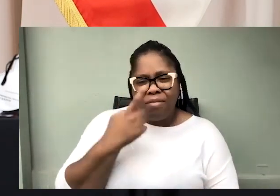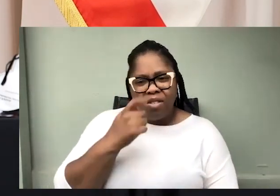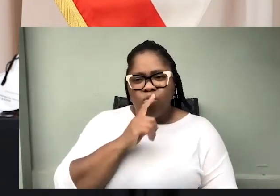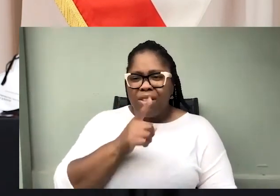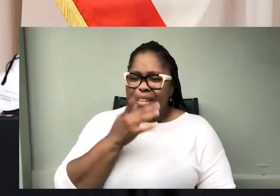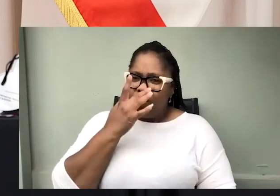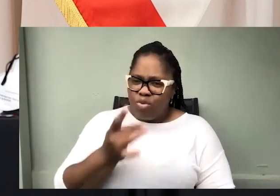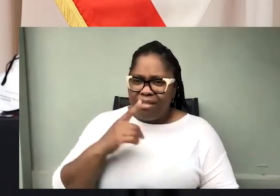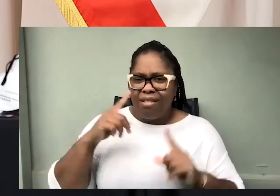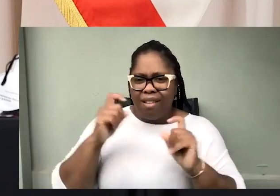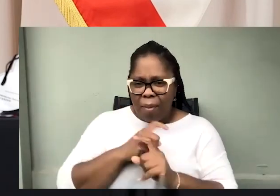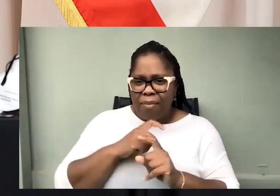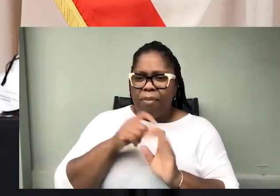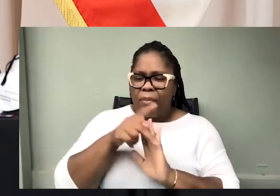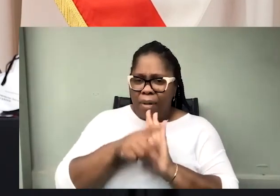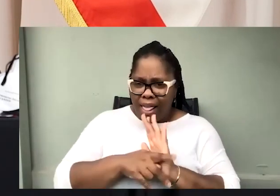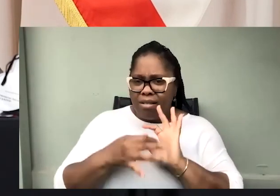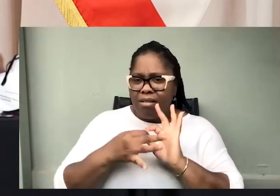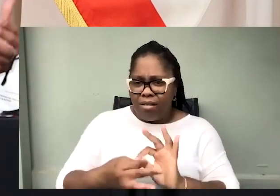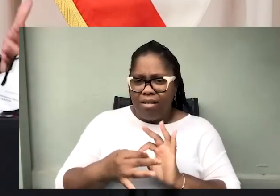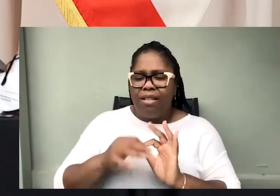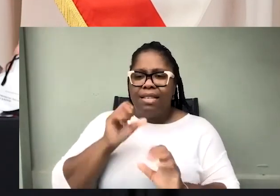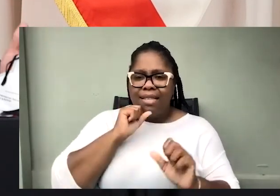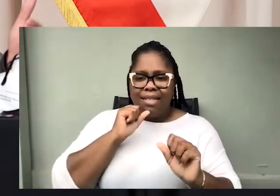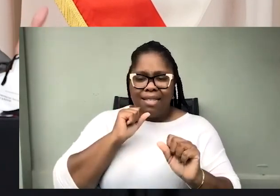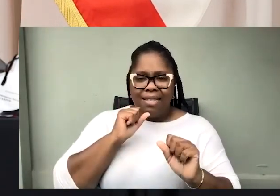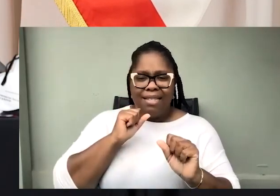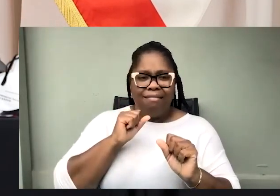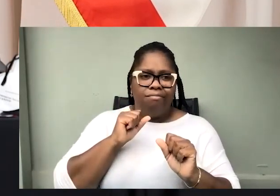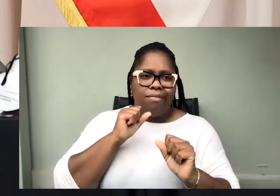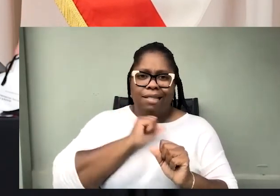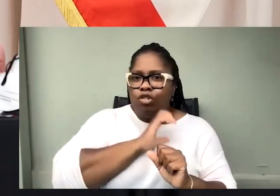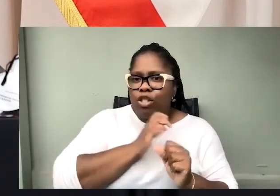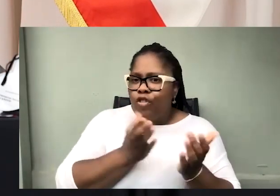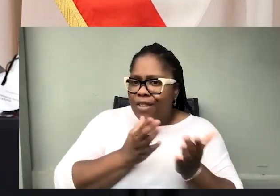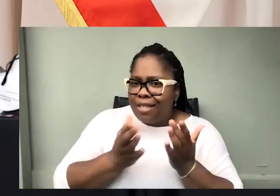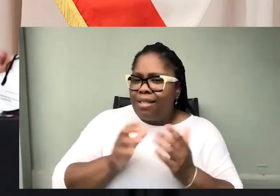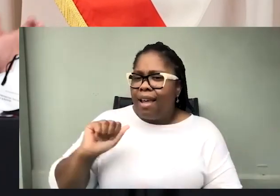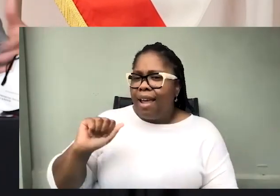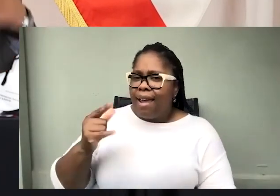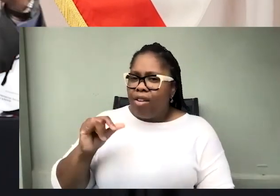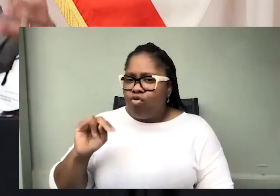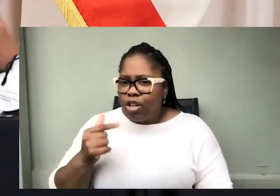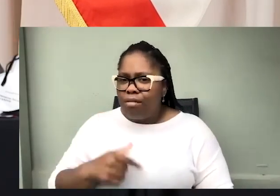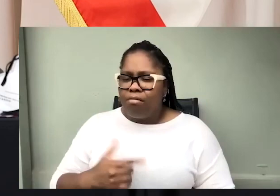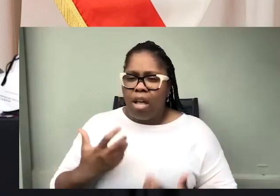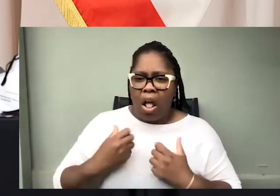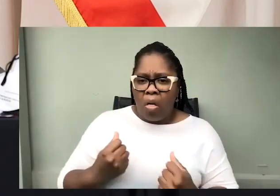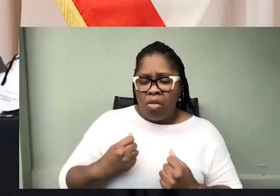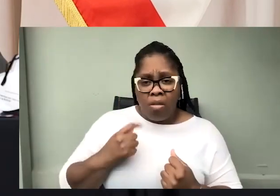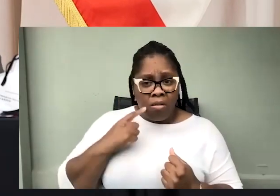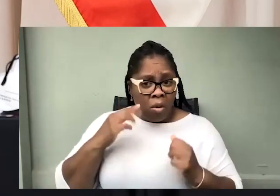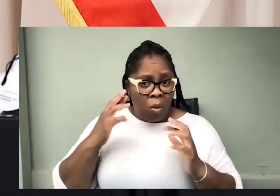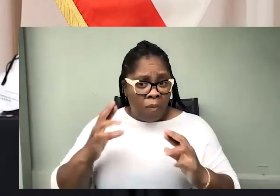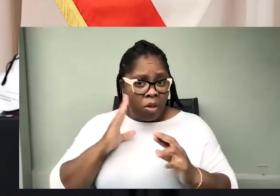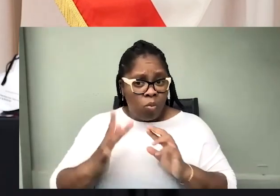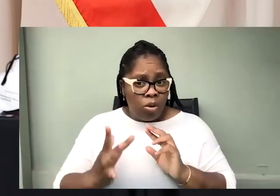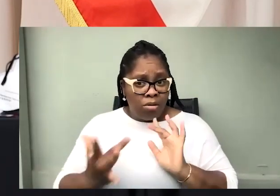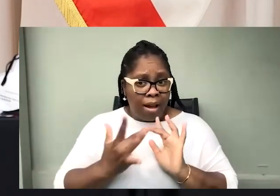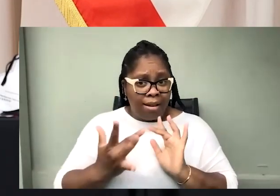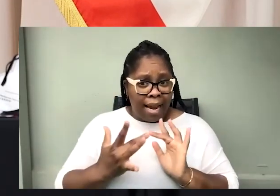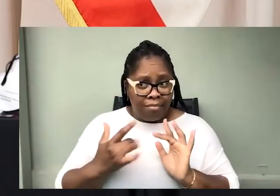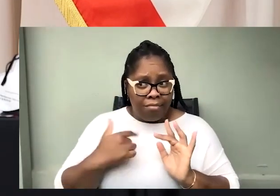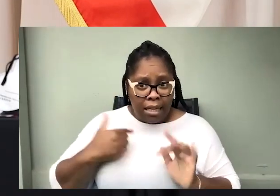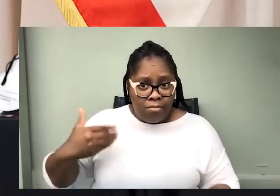really complex policy around senior services, around aging, around health. And so I hope you will continue contacting me in my office,